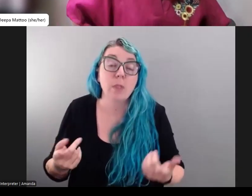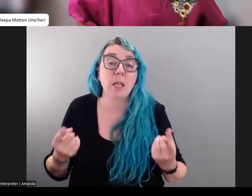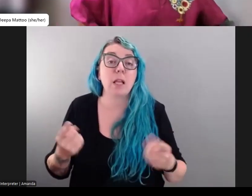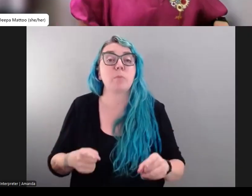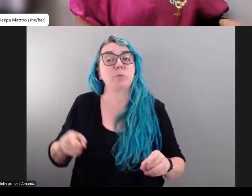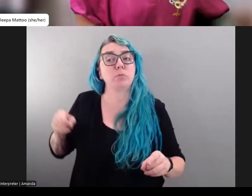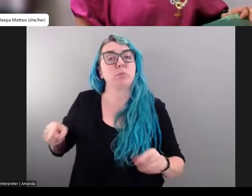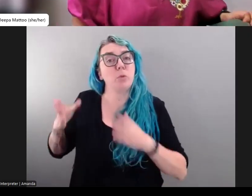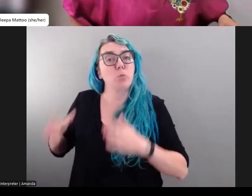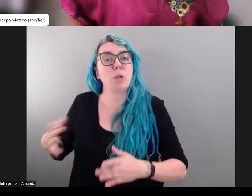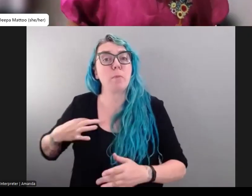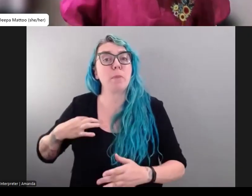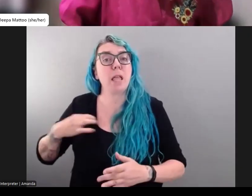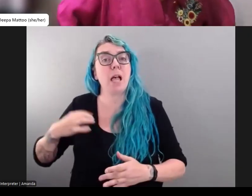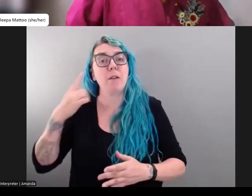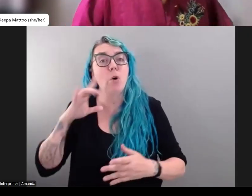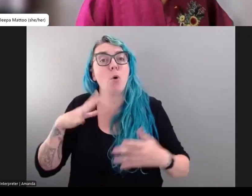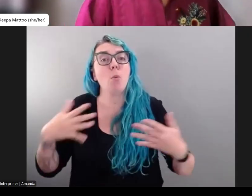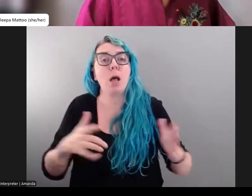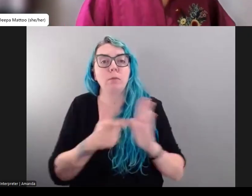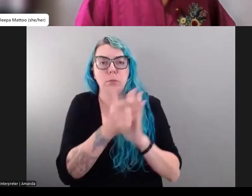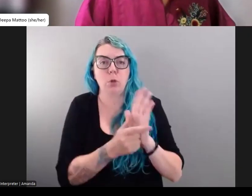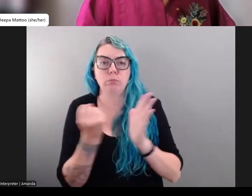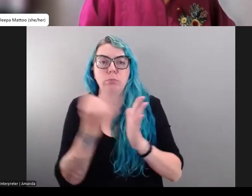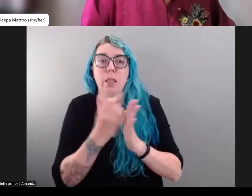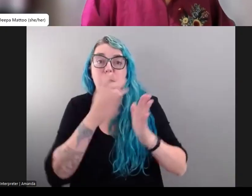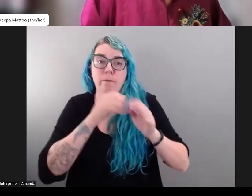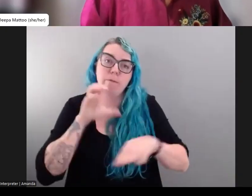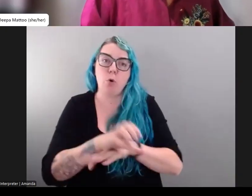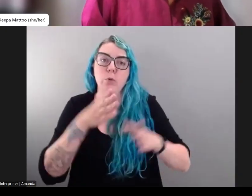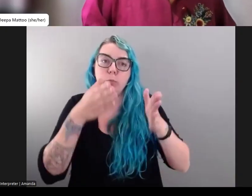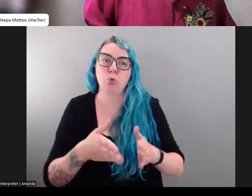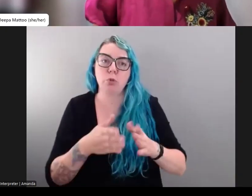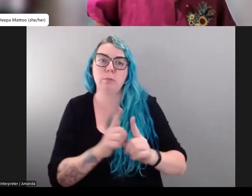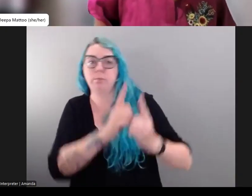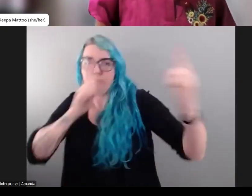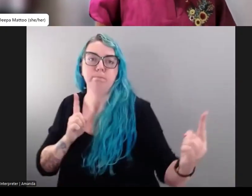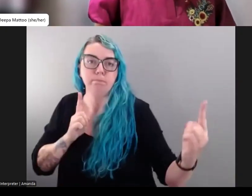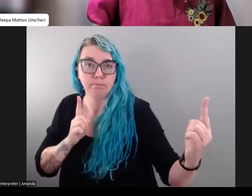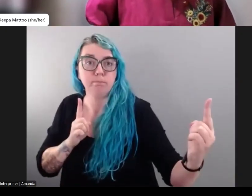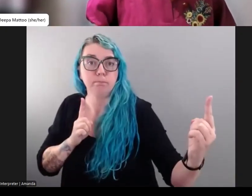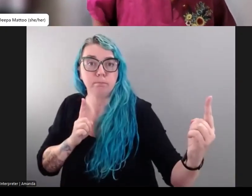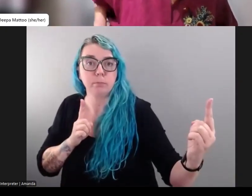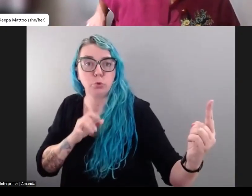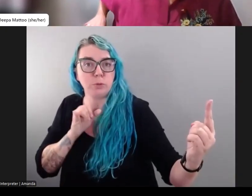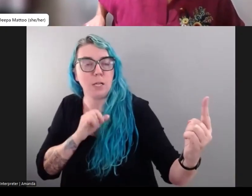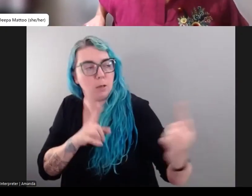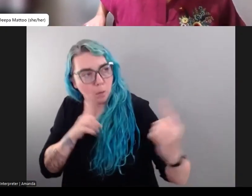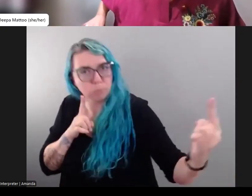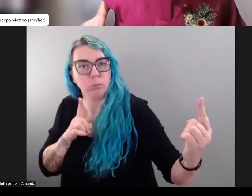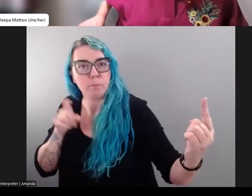applying, and the case actually had a social worker already involved for other reasons in the